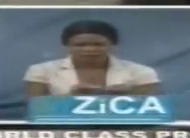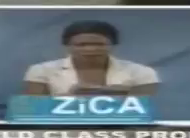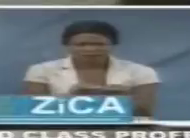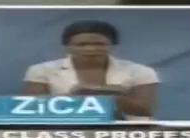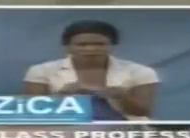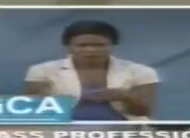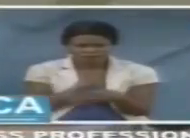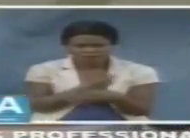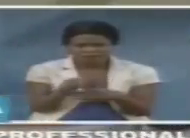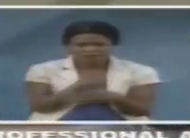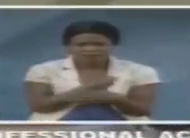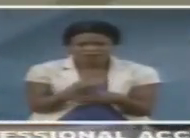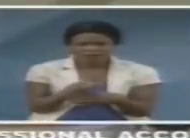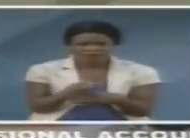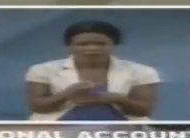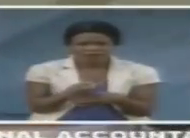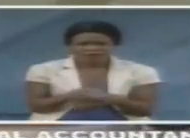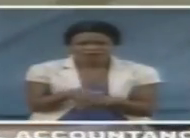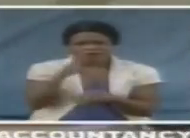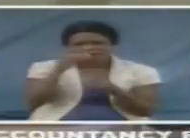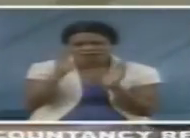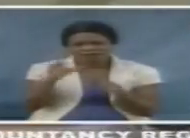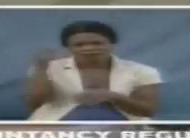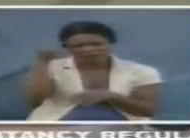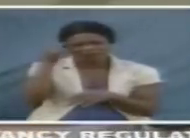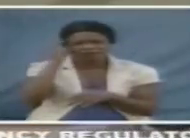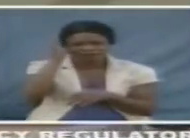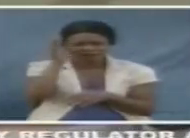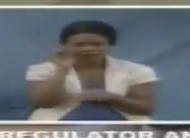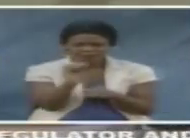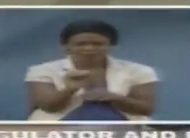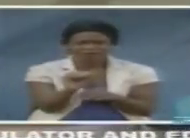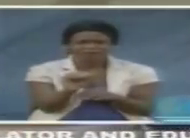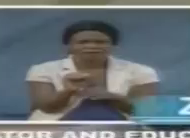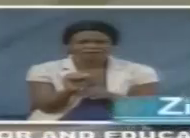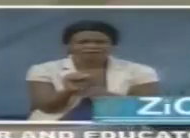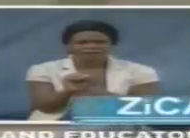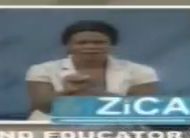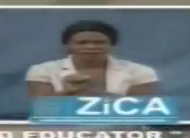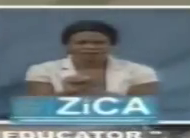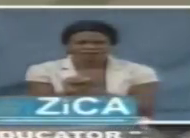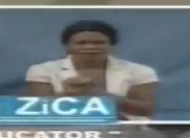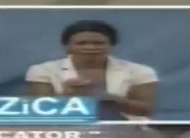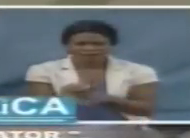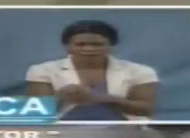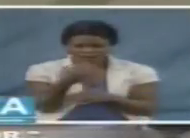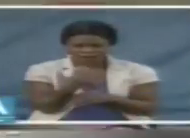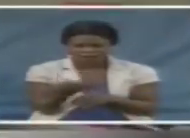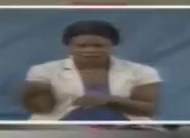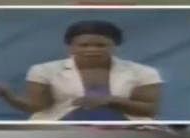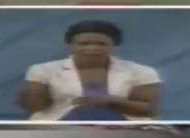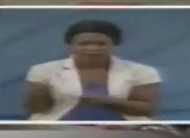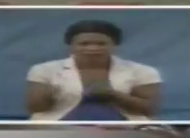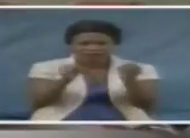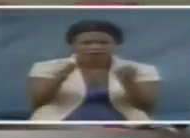Speaker, asset management, state-owned enterprises. Mr. Speaker, the government will put in